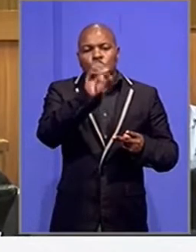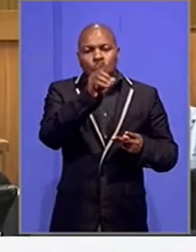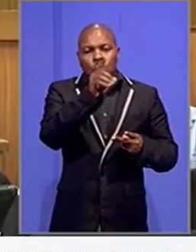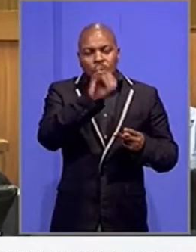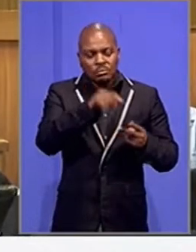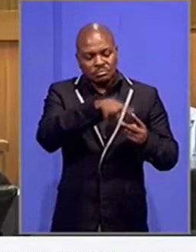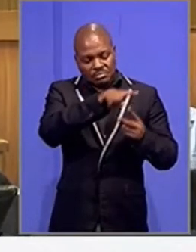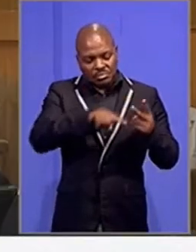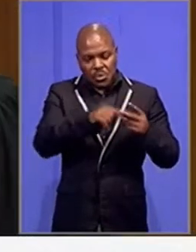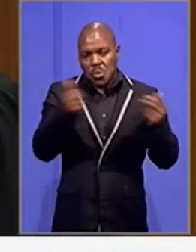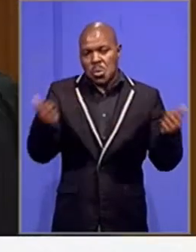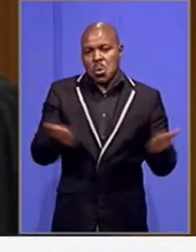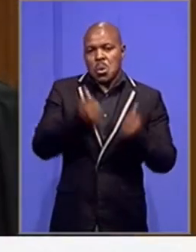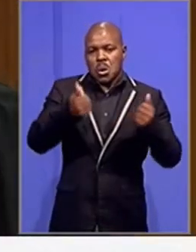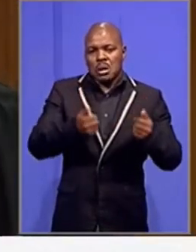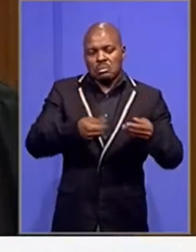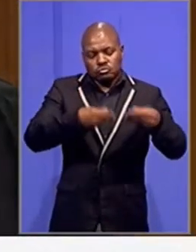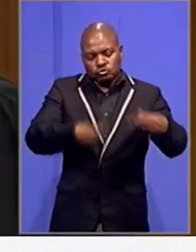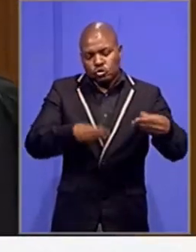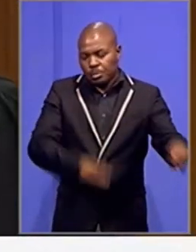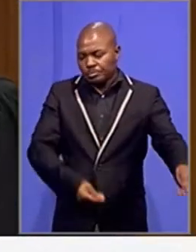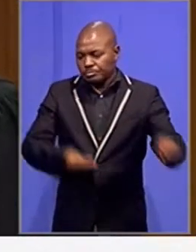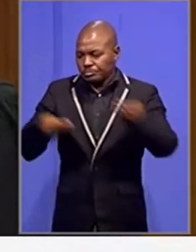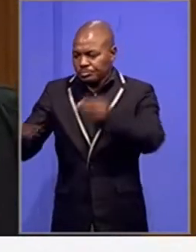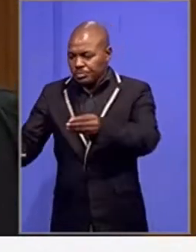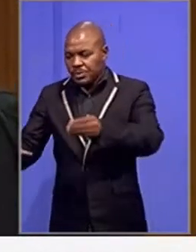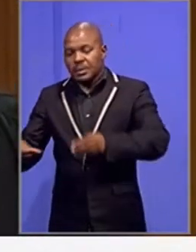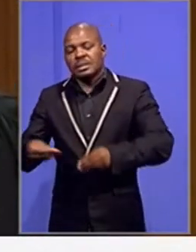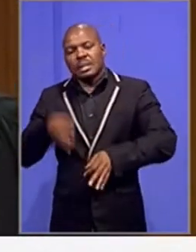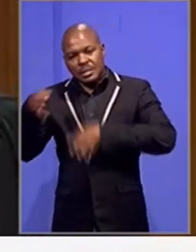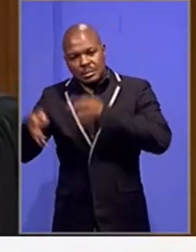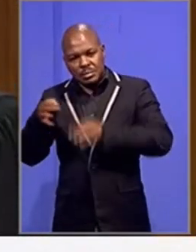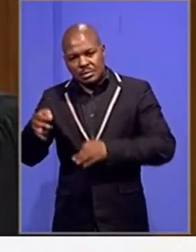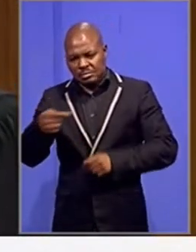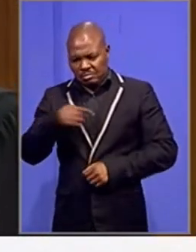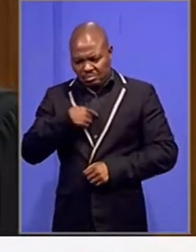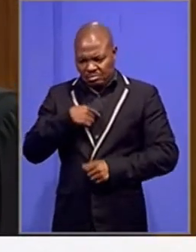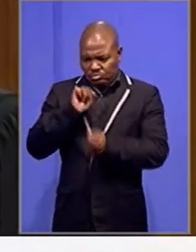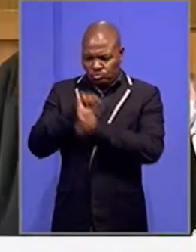meetings, we won't allow it. We will never. Jolo ka ha Ace Magashule a kginnwe mokgeng mme Jesse Juarte a